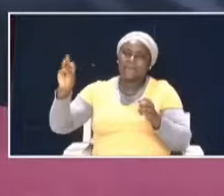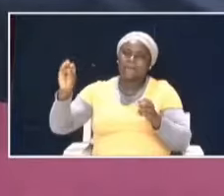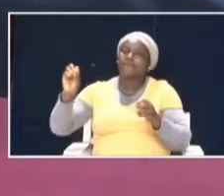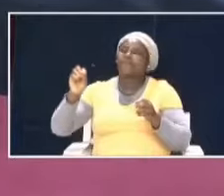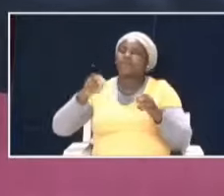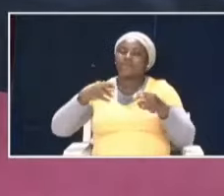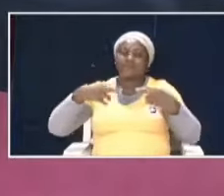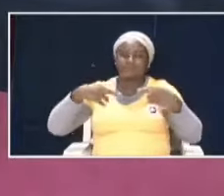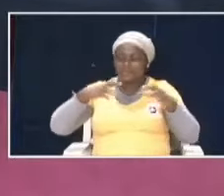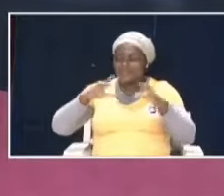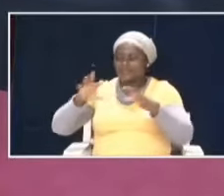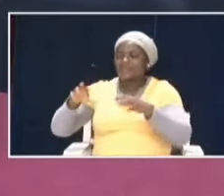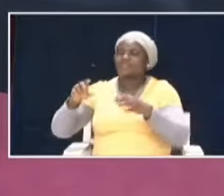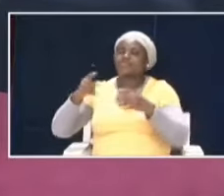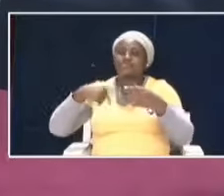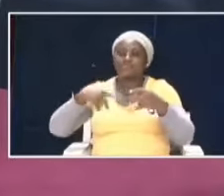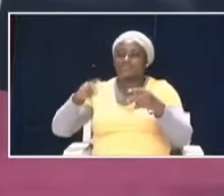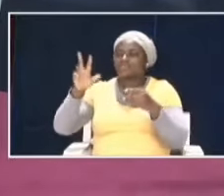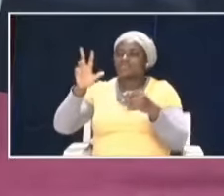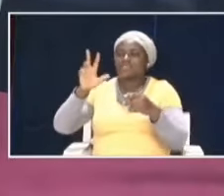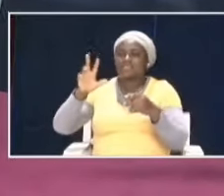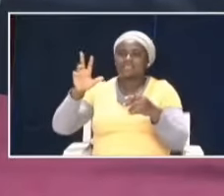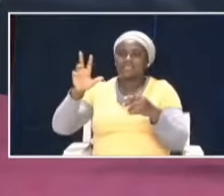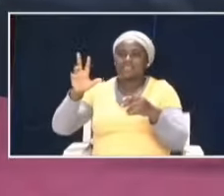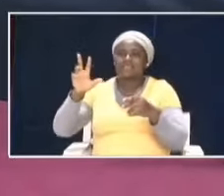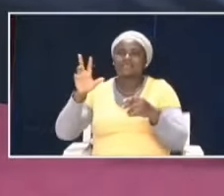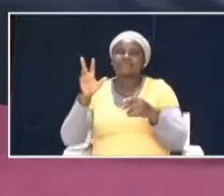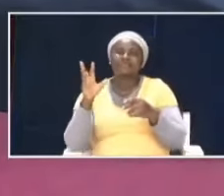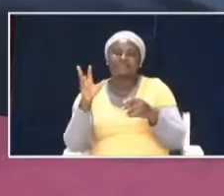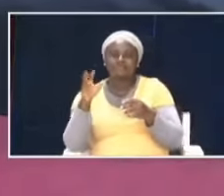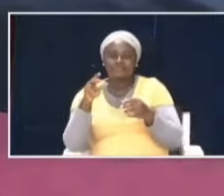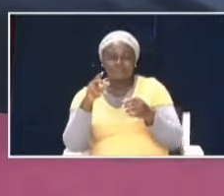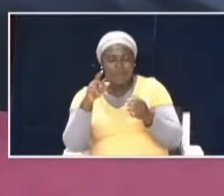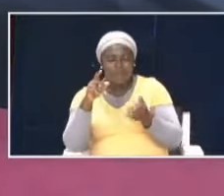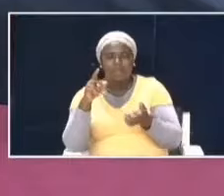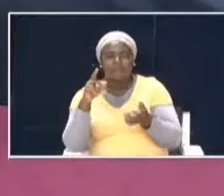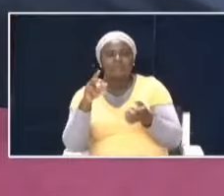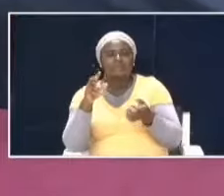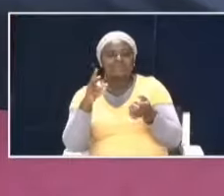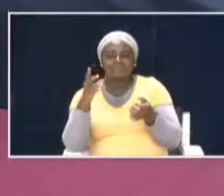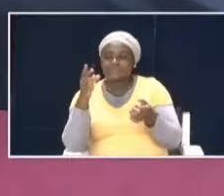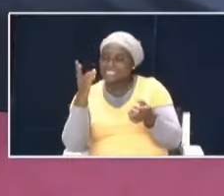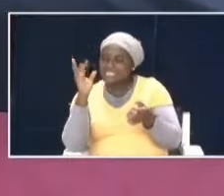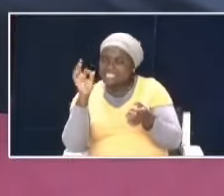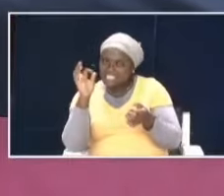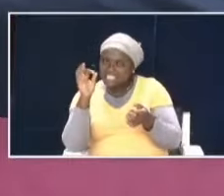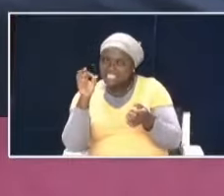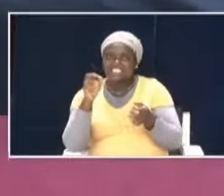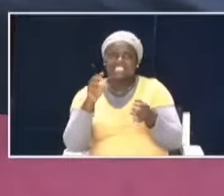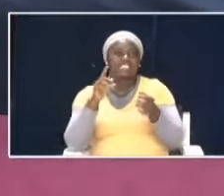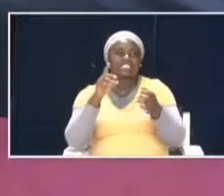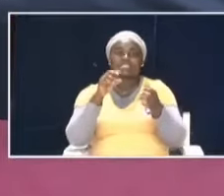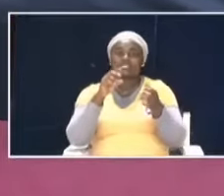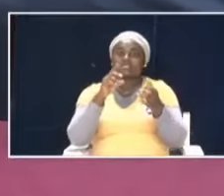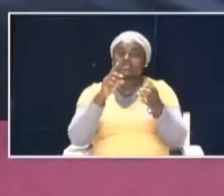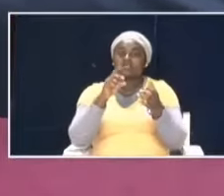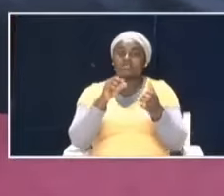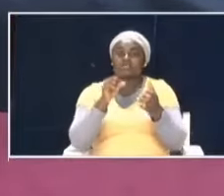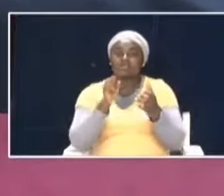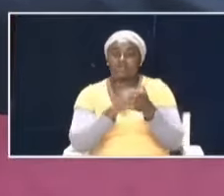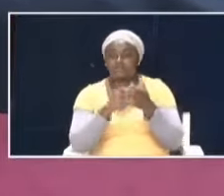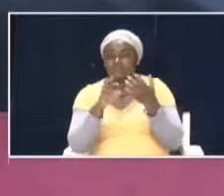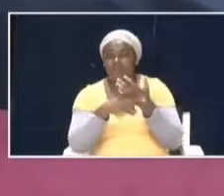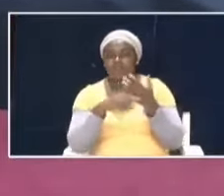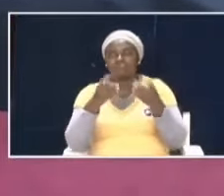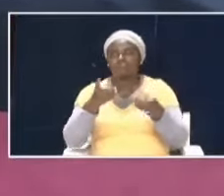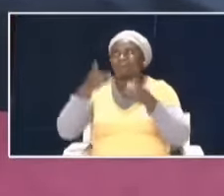in Port Harcourt in Rivers State. On 19th of November, Sunday, we were dedicating a baby. After the dedication, the